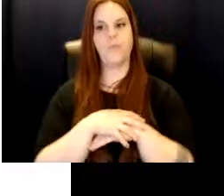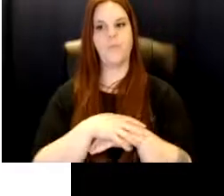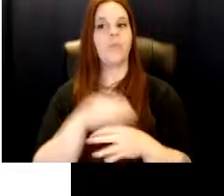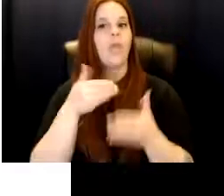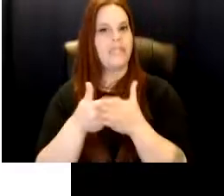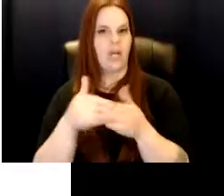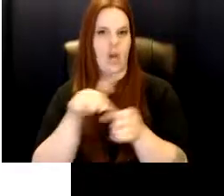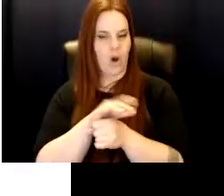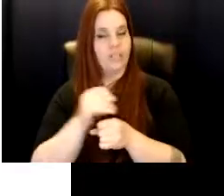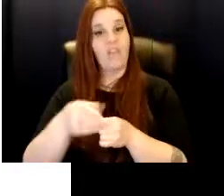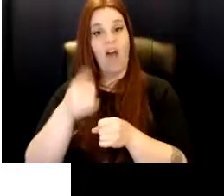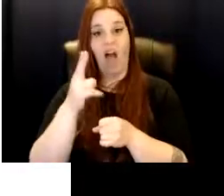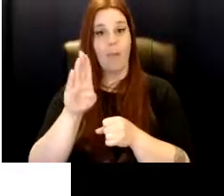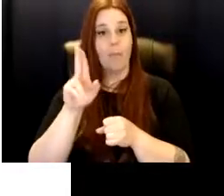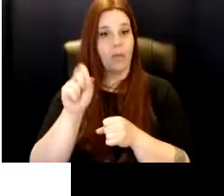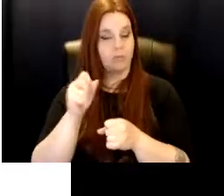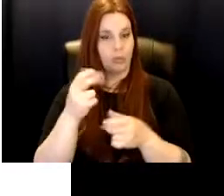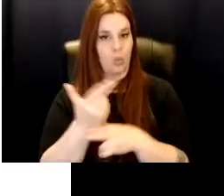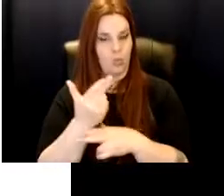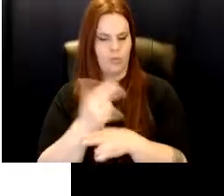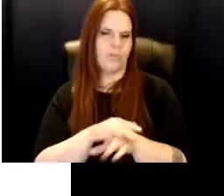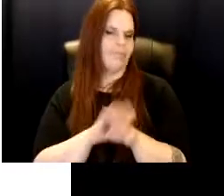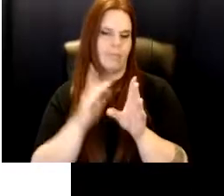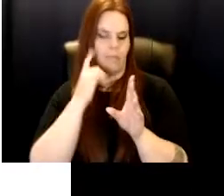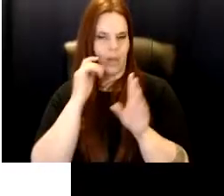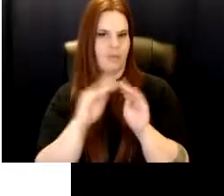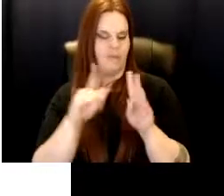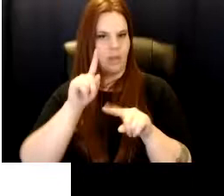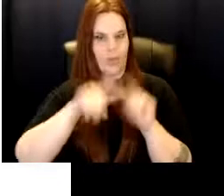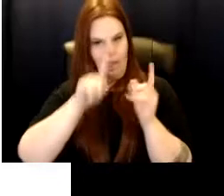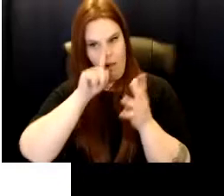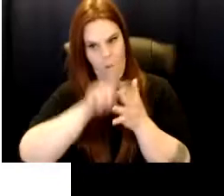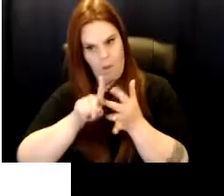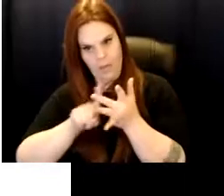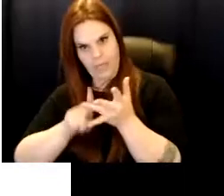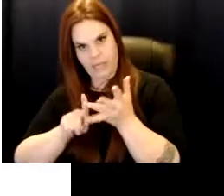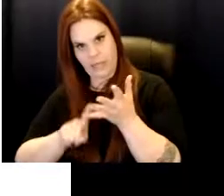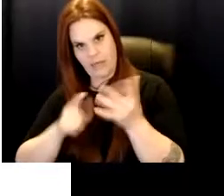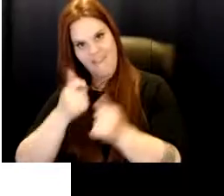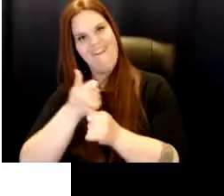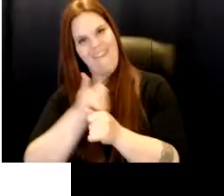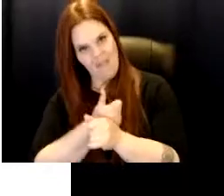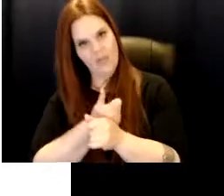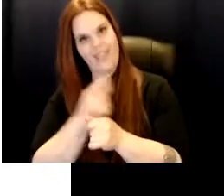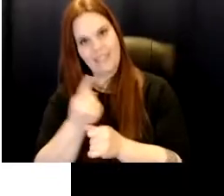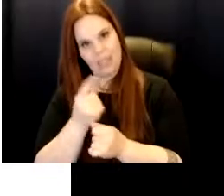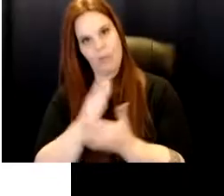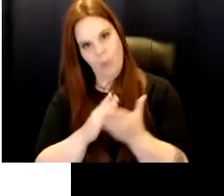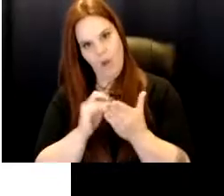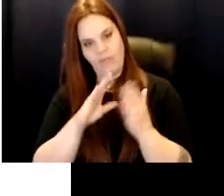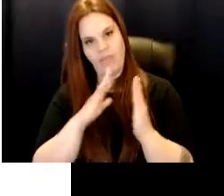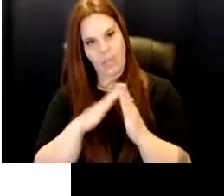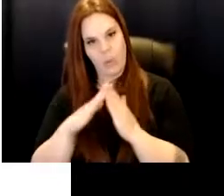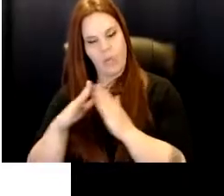of high bus use. And because we obviously can't audit every every single part of the community